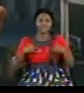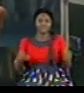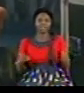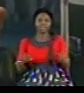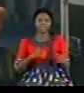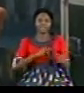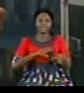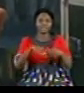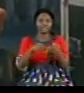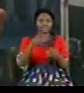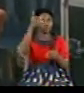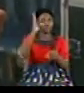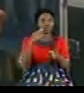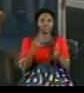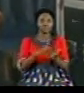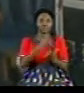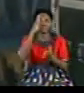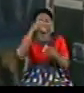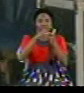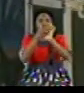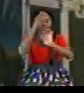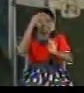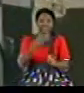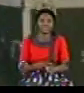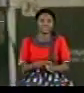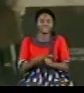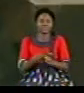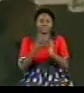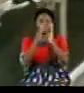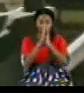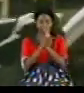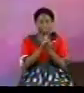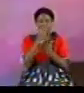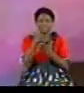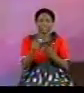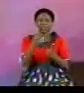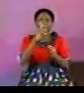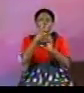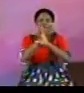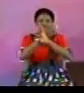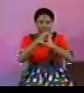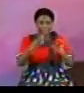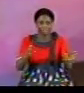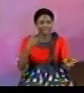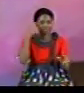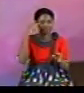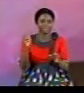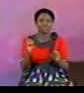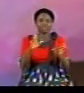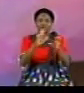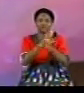in Jesus' name. You are free, free forever. Full redemption.